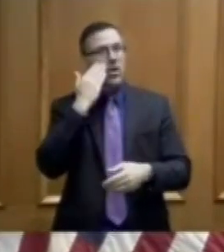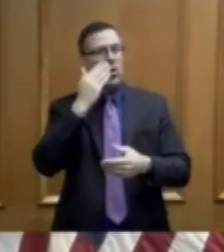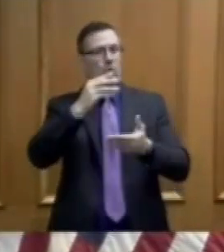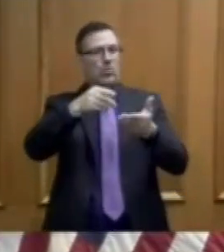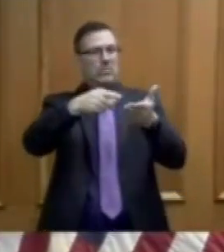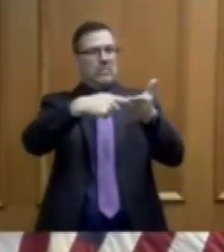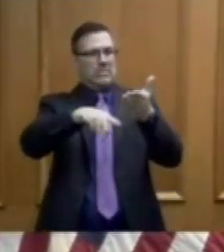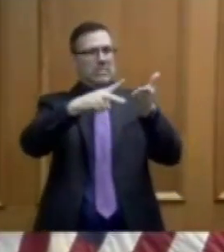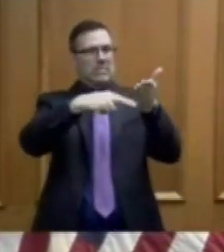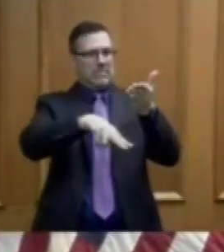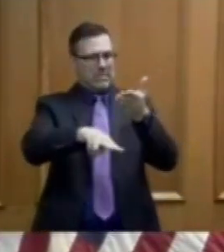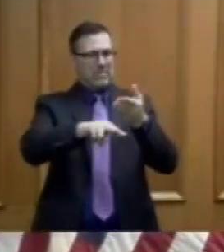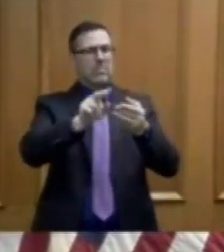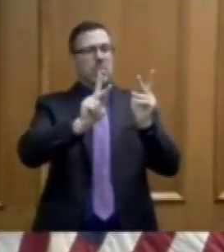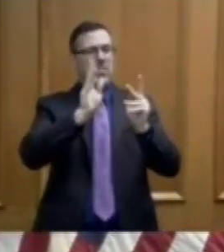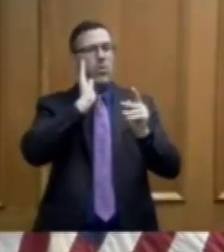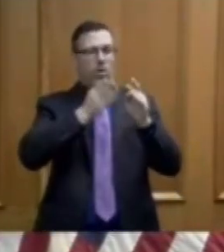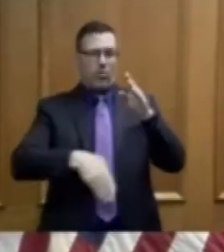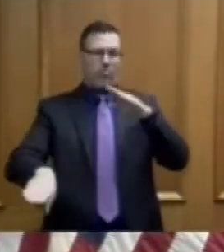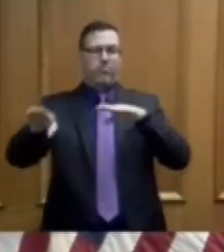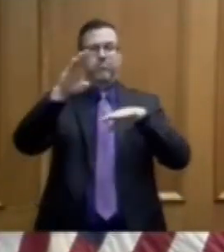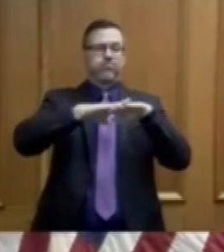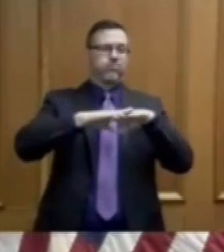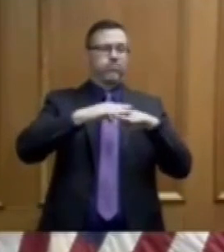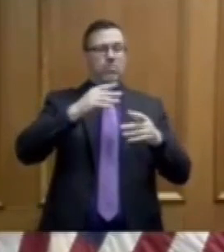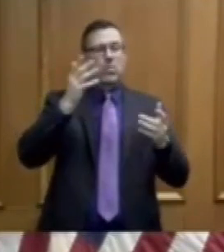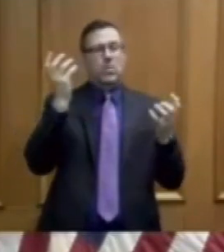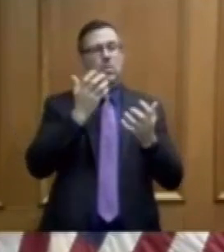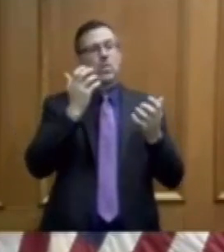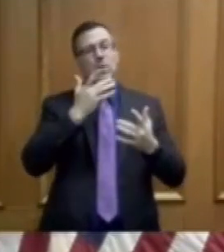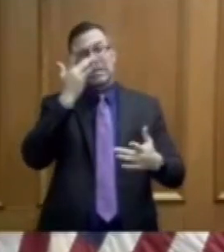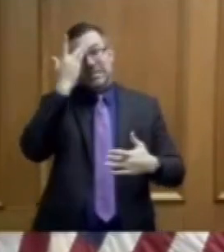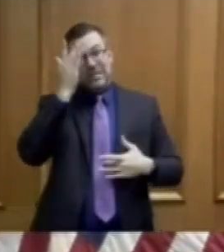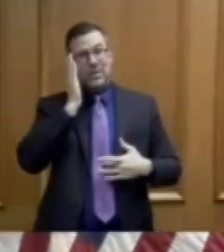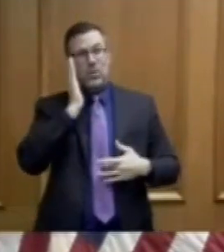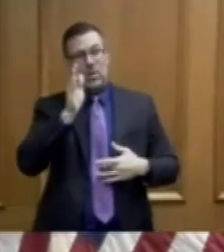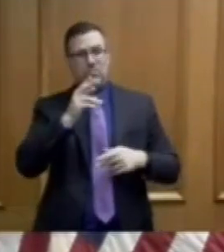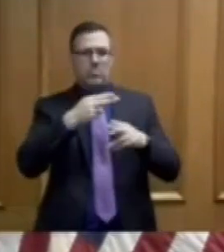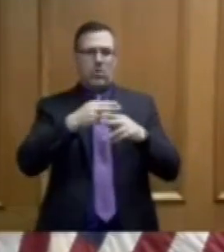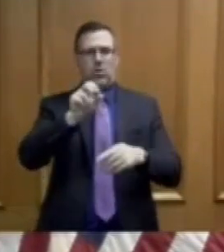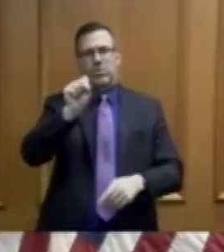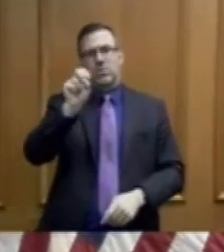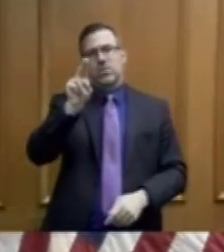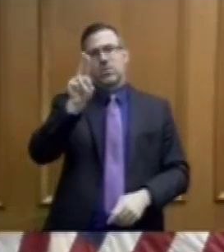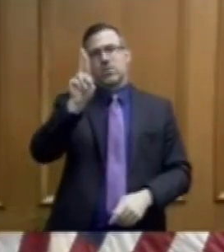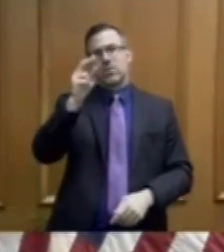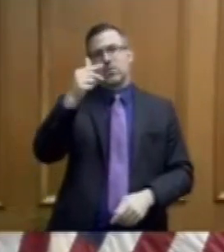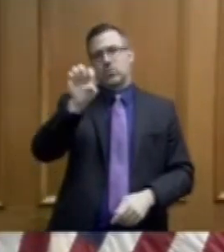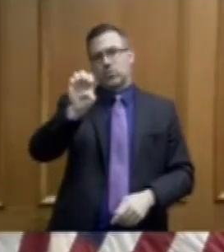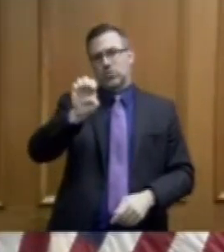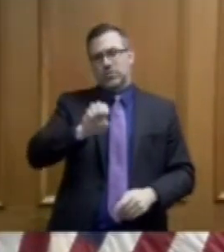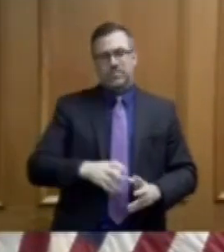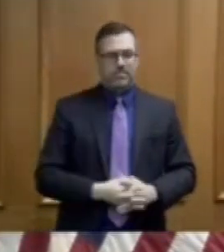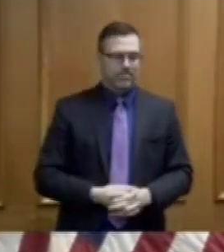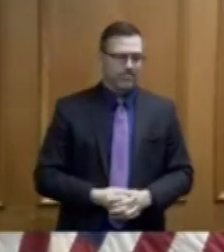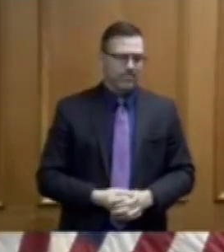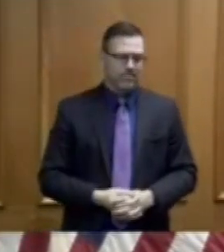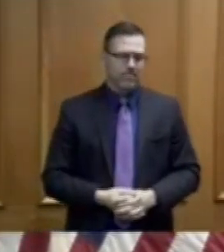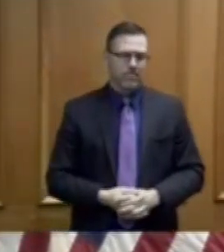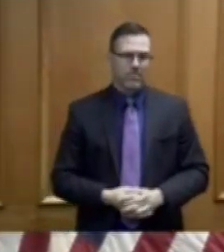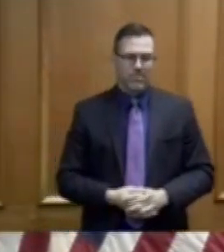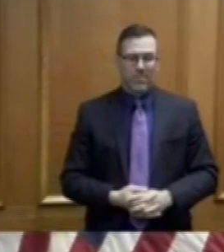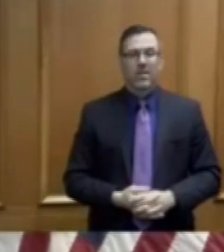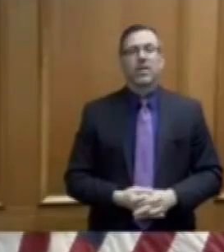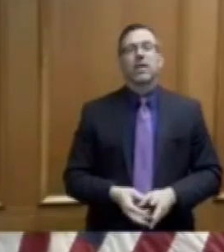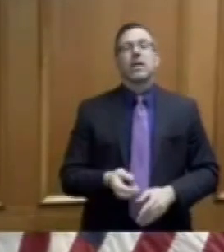in the weeks ahead. As we address the strains of COVID-19 and the strains that it has